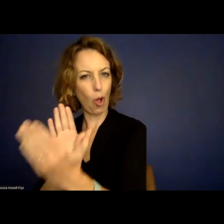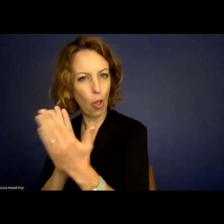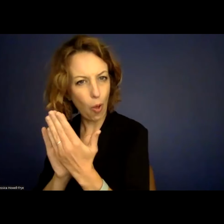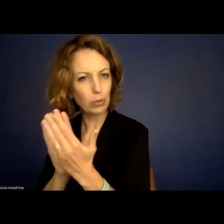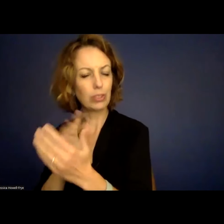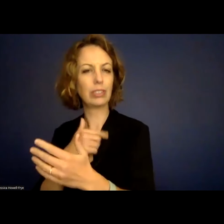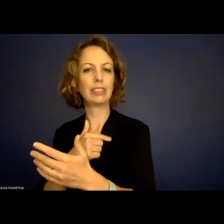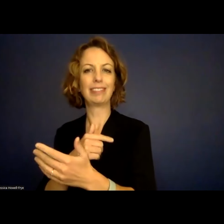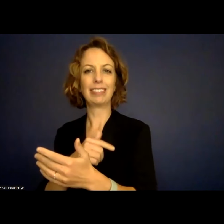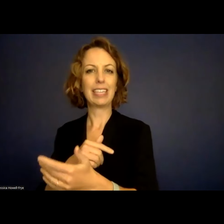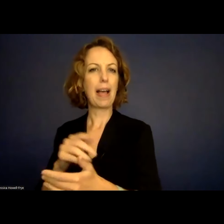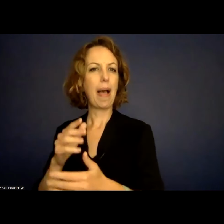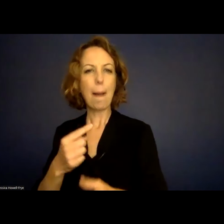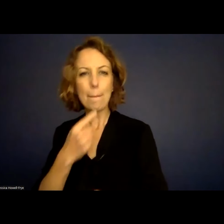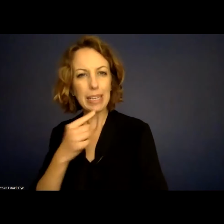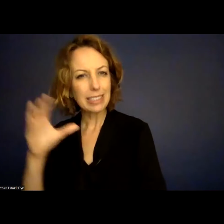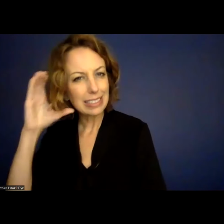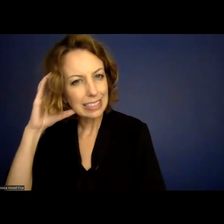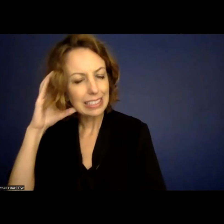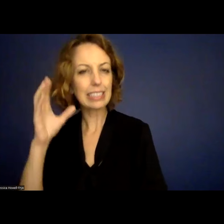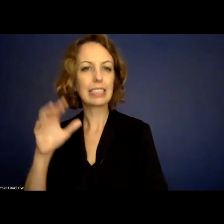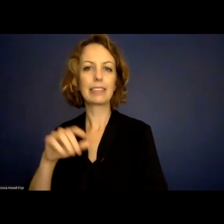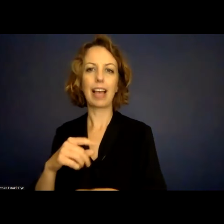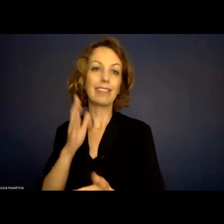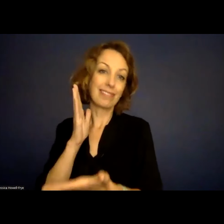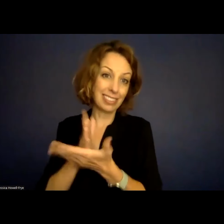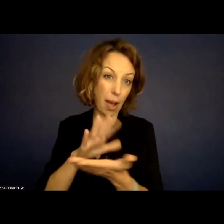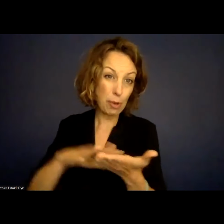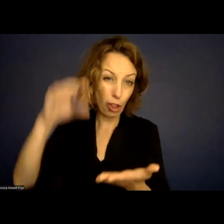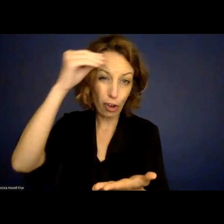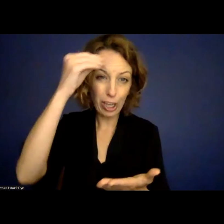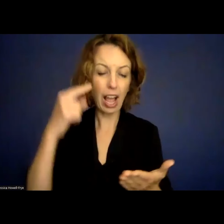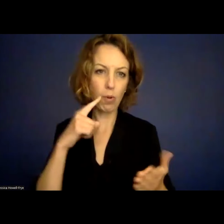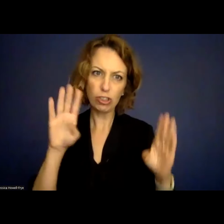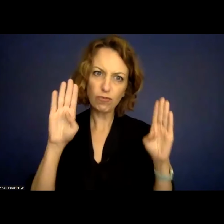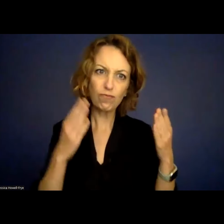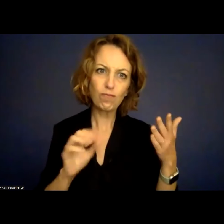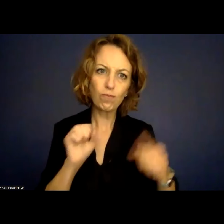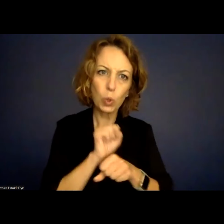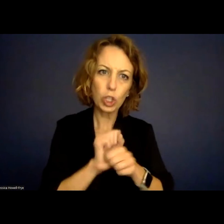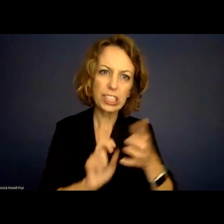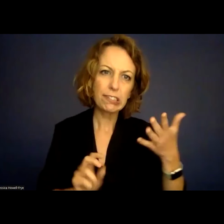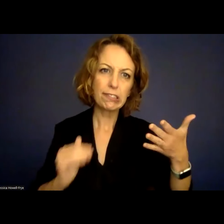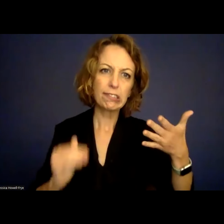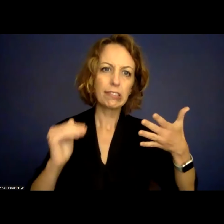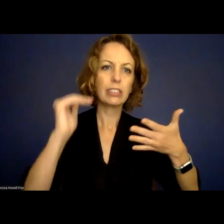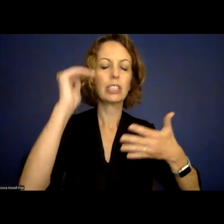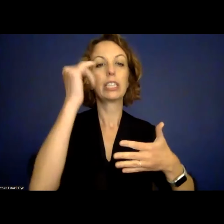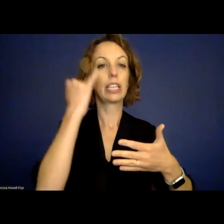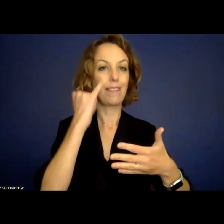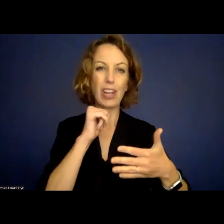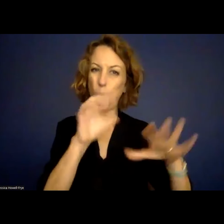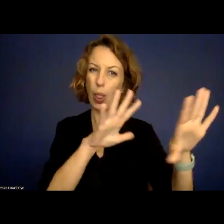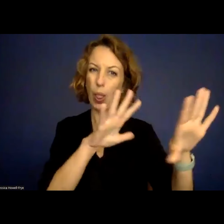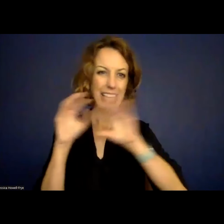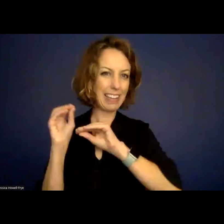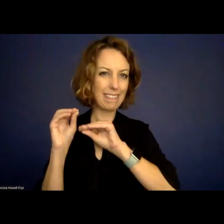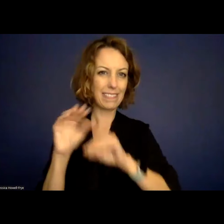it out together, which meant I'd stopped learning as well. And I looked around and I thought, if I don't leave now, I'm never